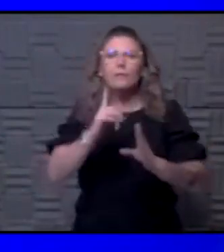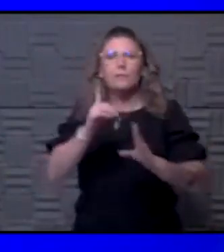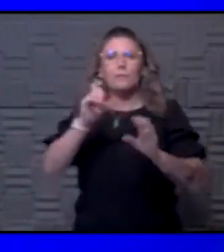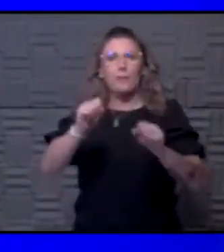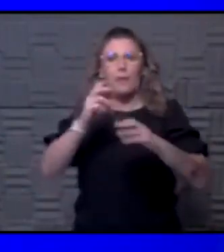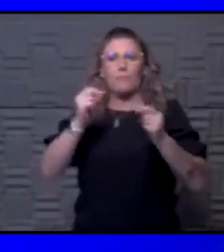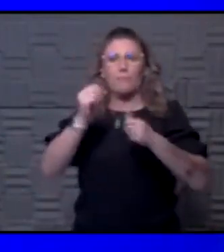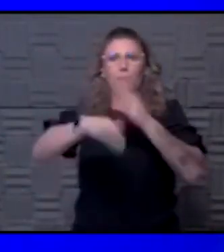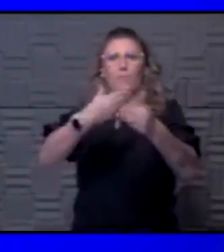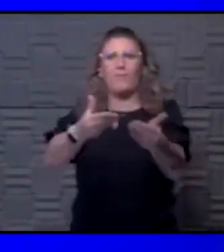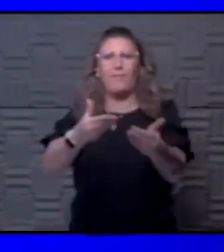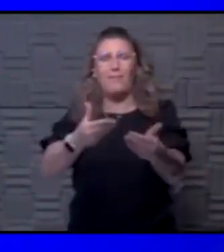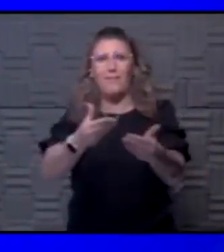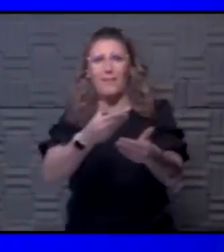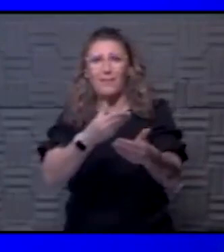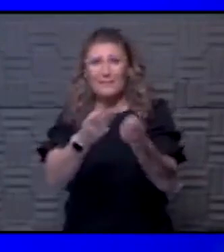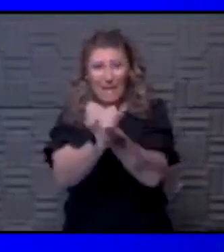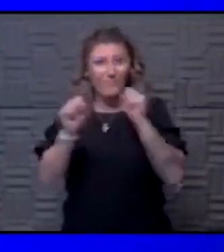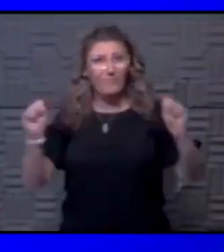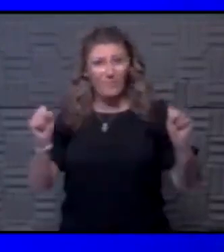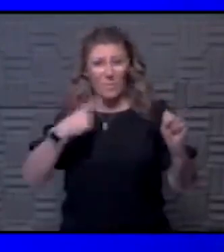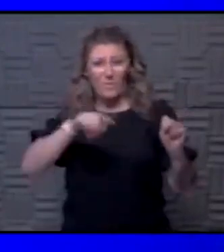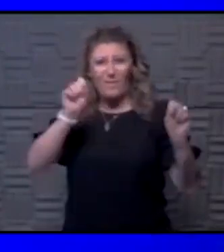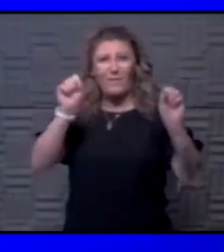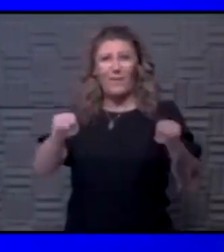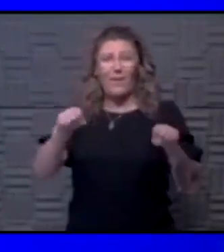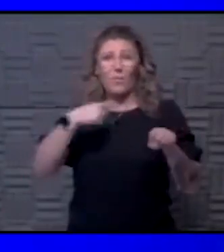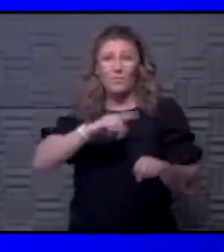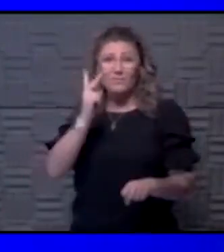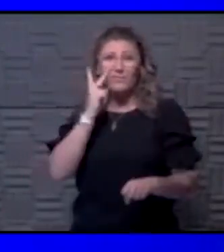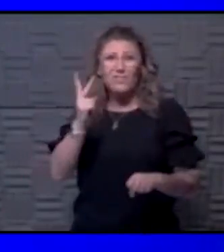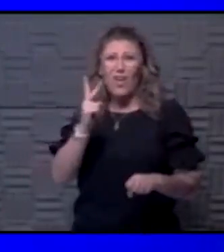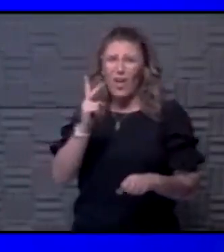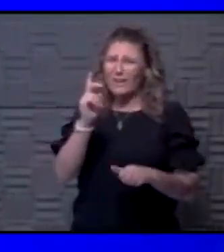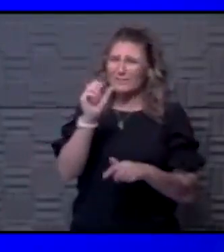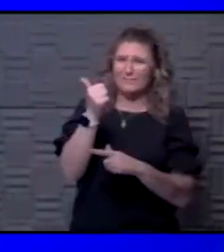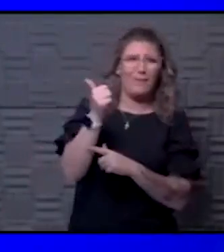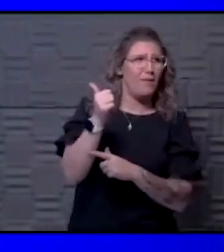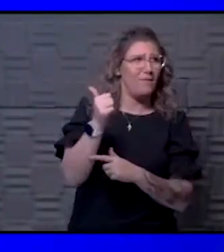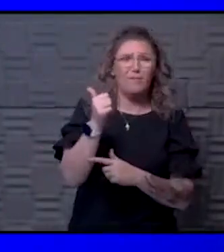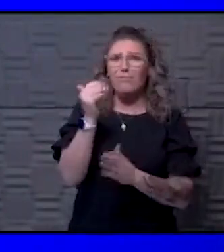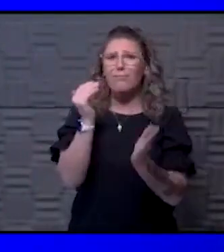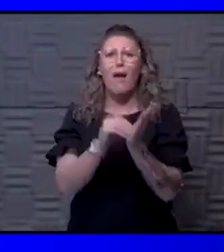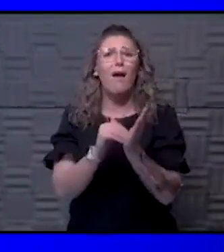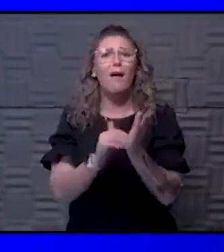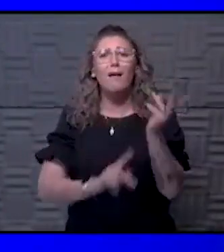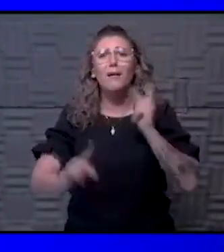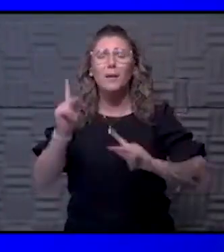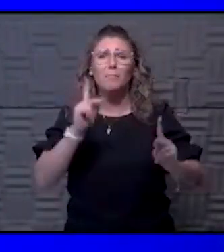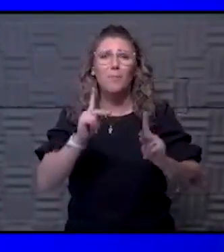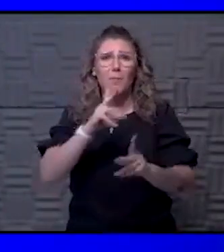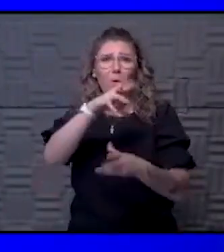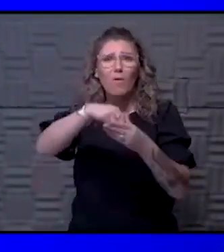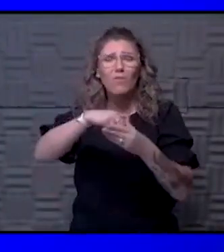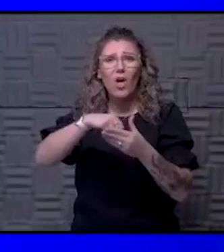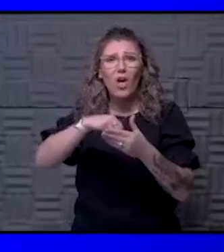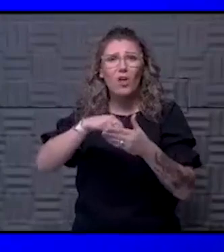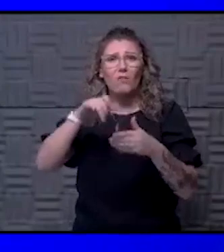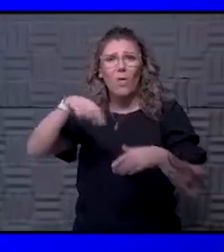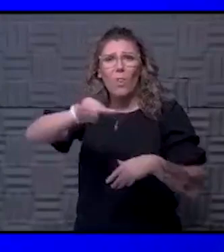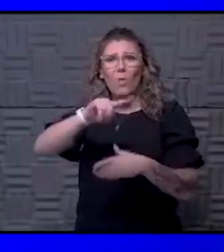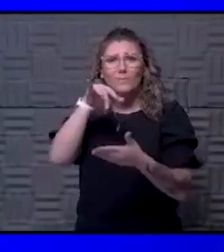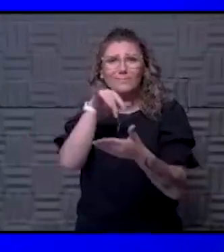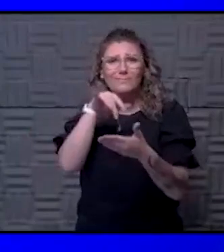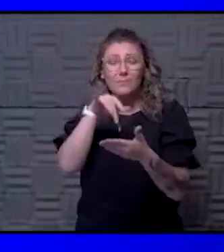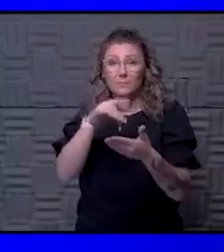still expedite it in a safe manner. And we saw that because we had tens of thousands of people in these vaccine trials, which is still a lot more